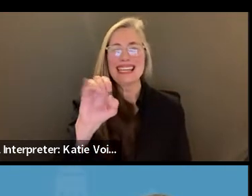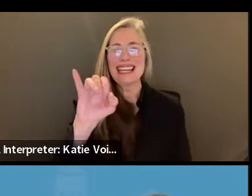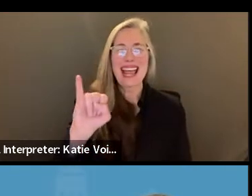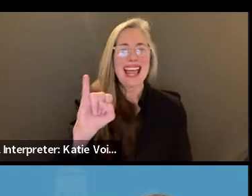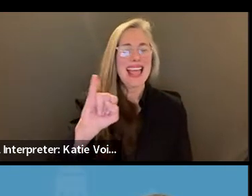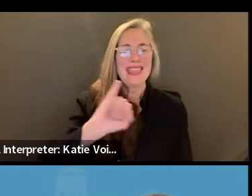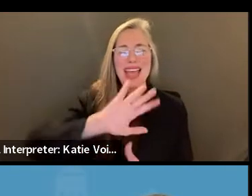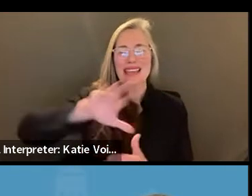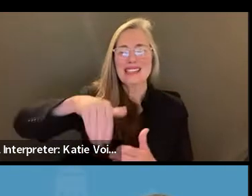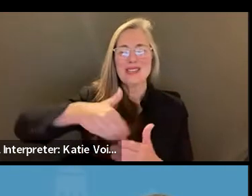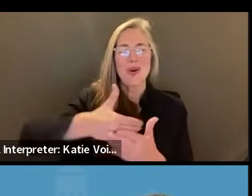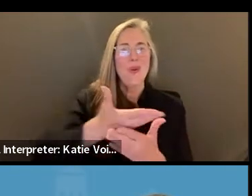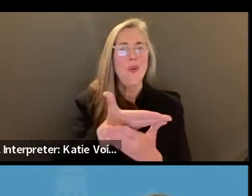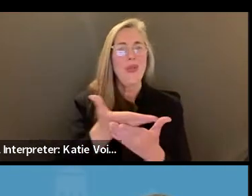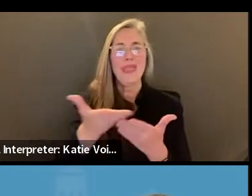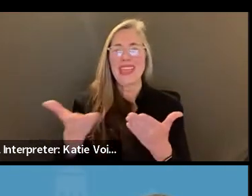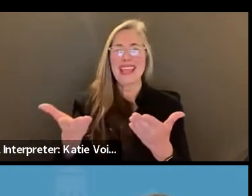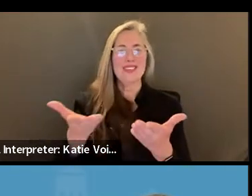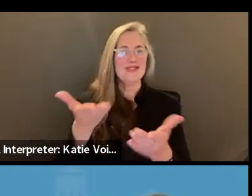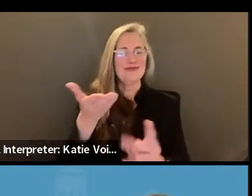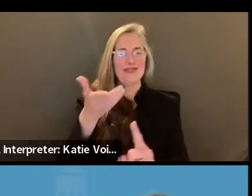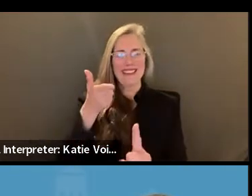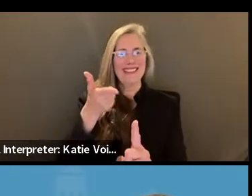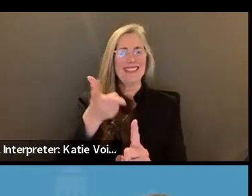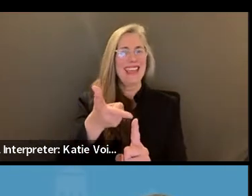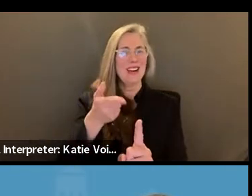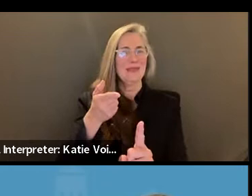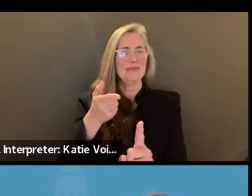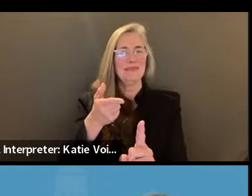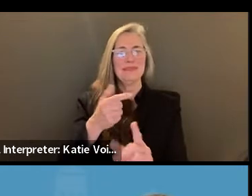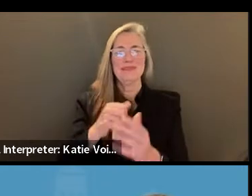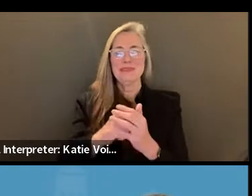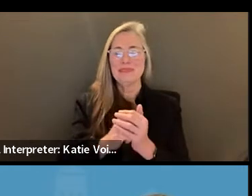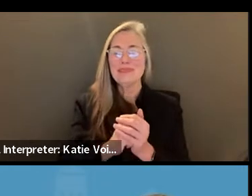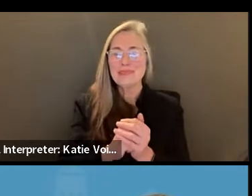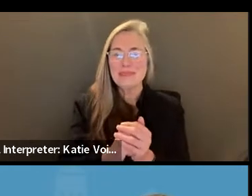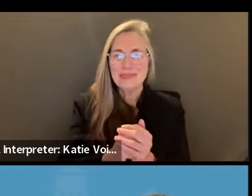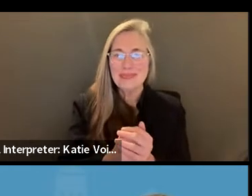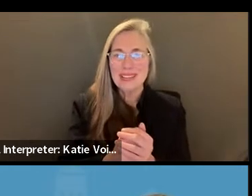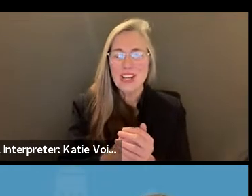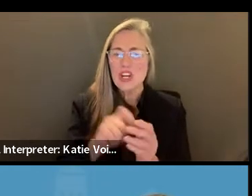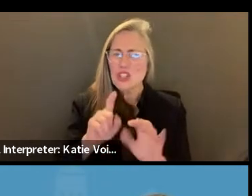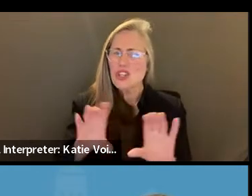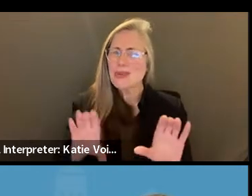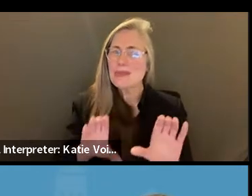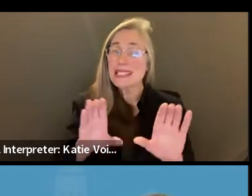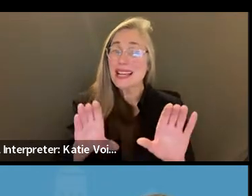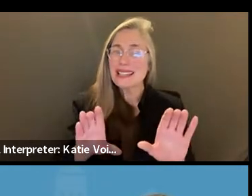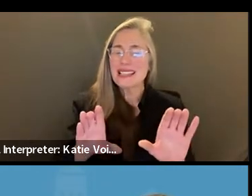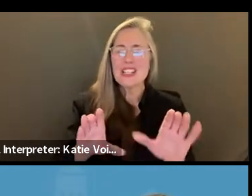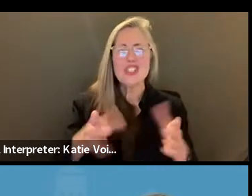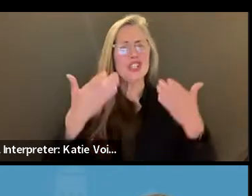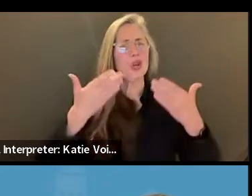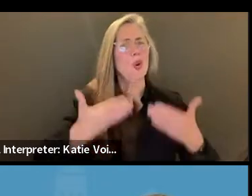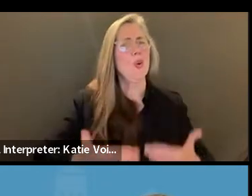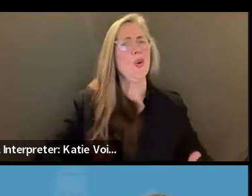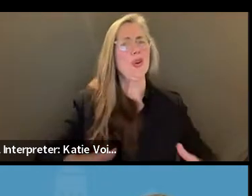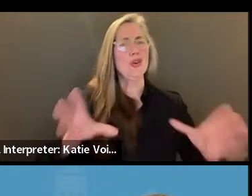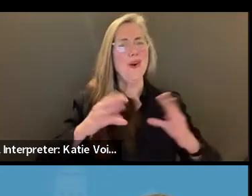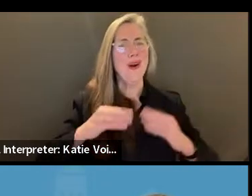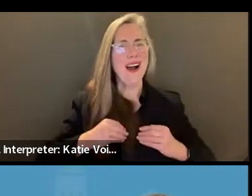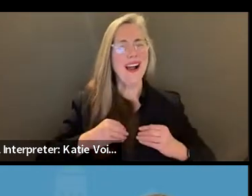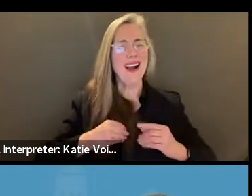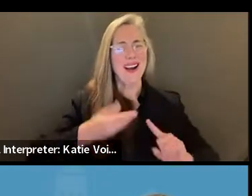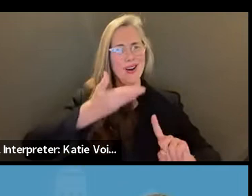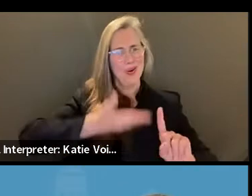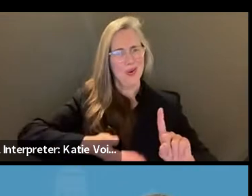and commodity right now, because no one, it should be done. It's just who you are. It's who we are. So the more